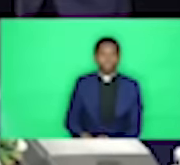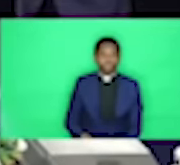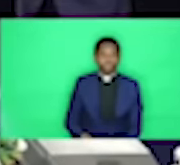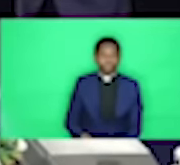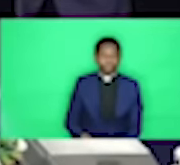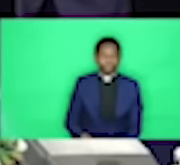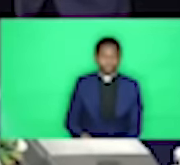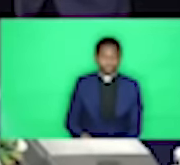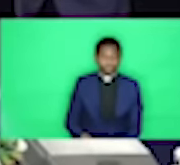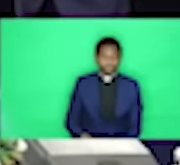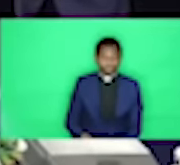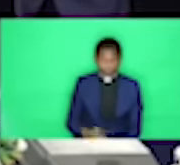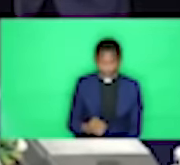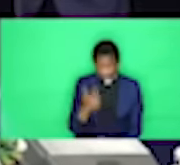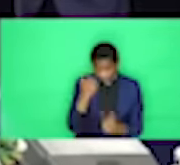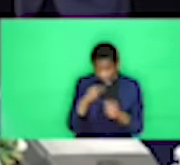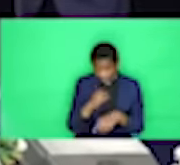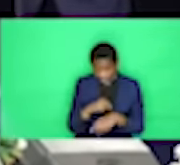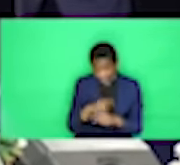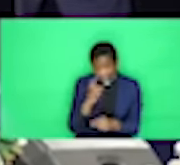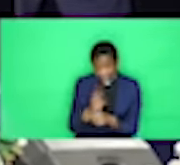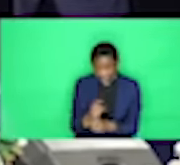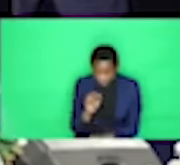Because of time, let's read